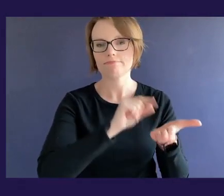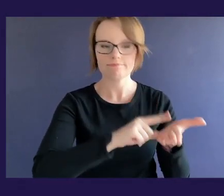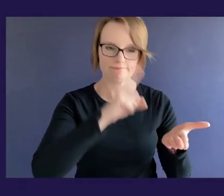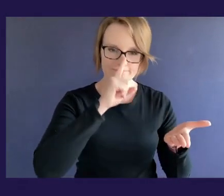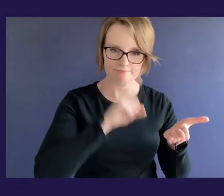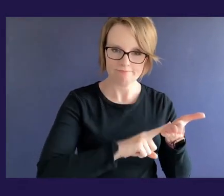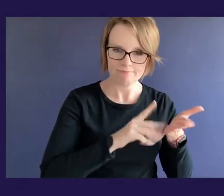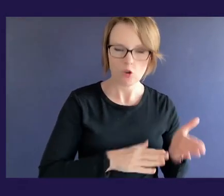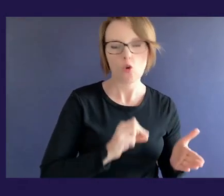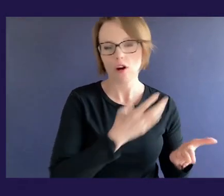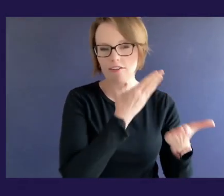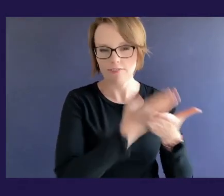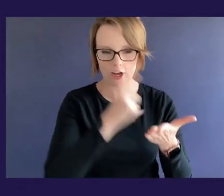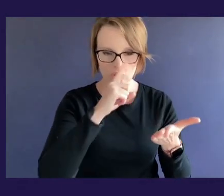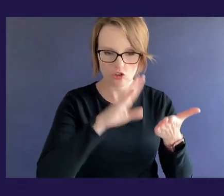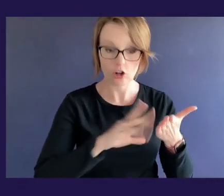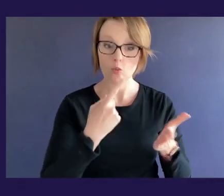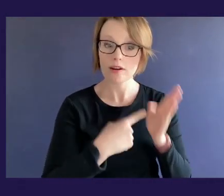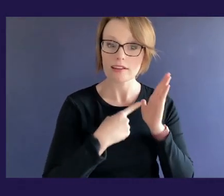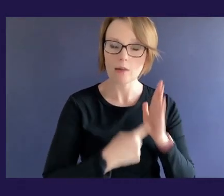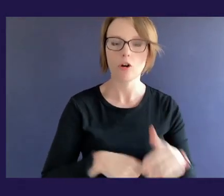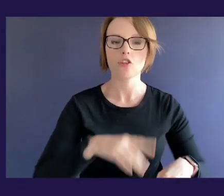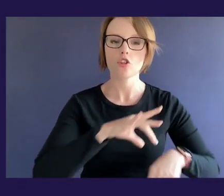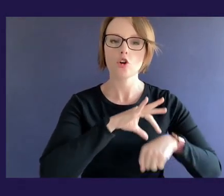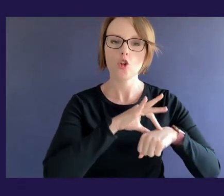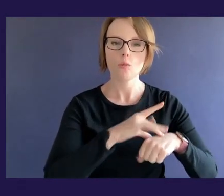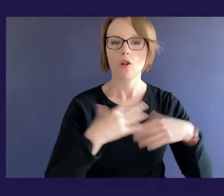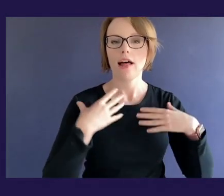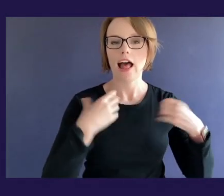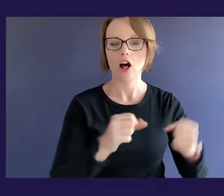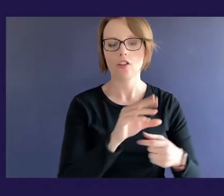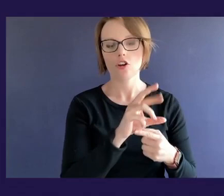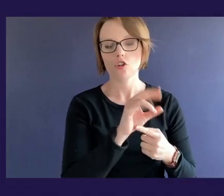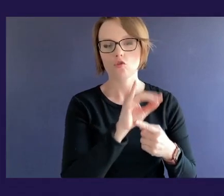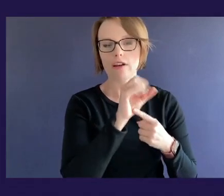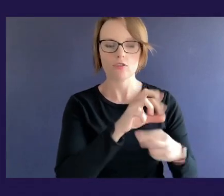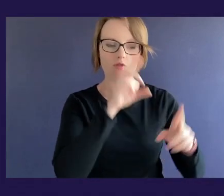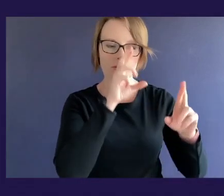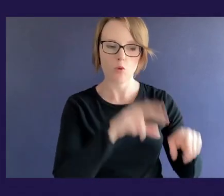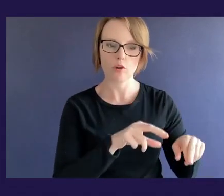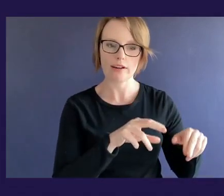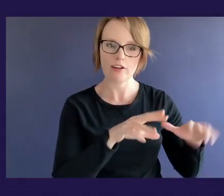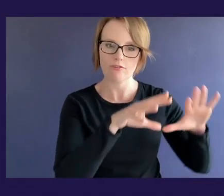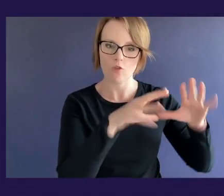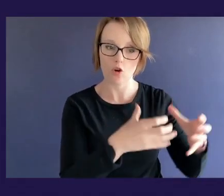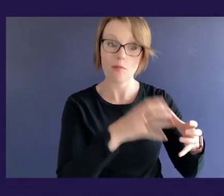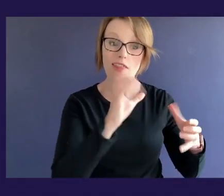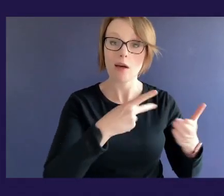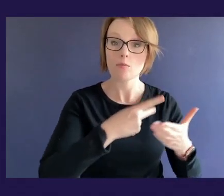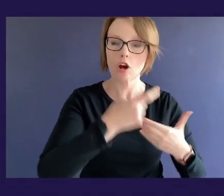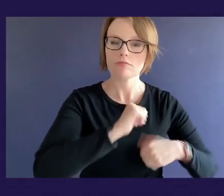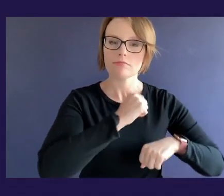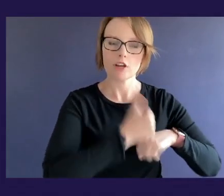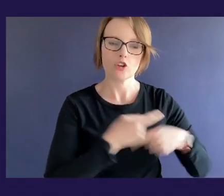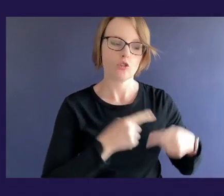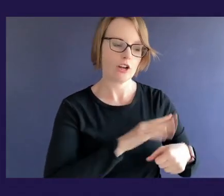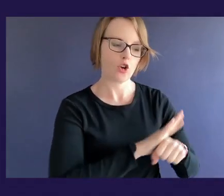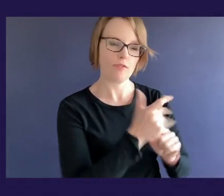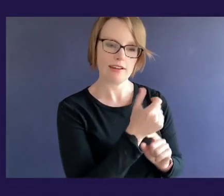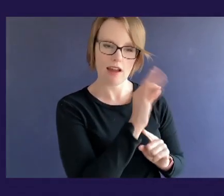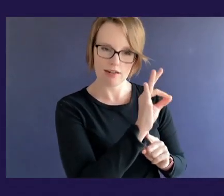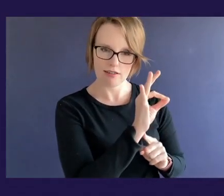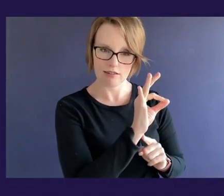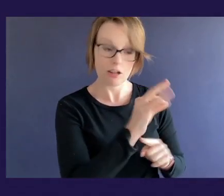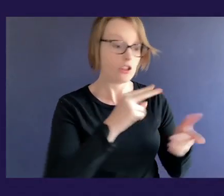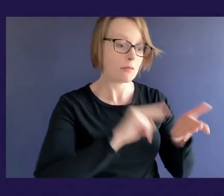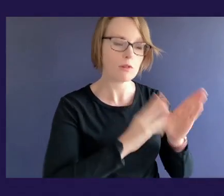this is the Global Health Crisis Reporting Forum, which was a project established during COVID-19 to provide journalists